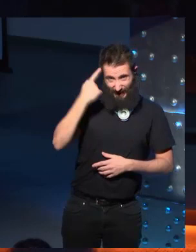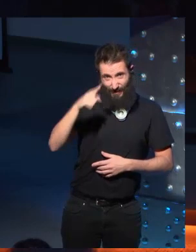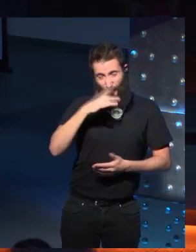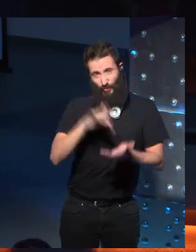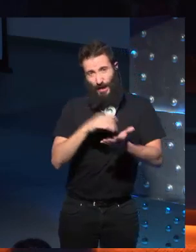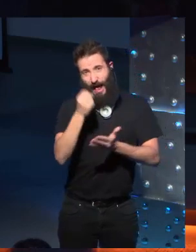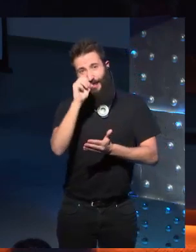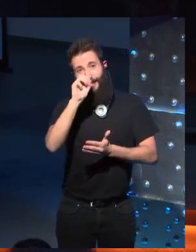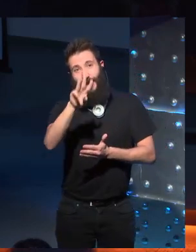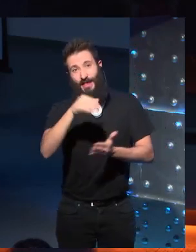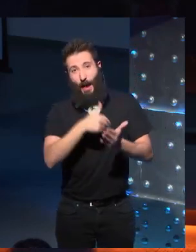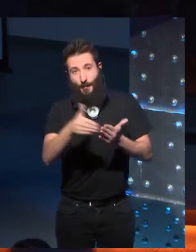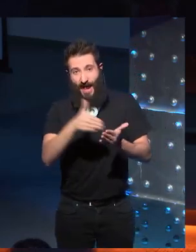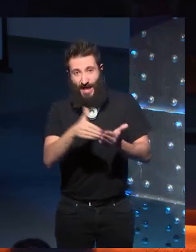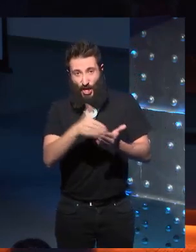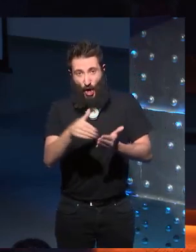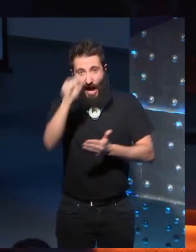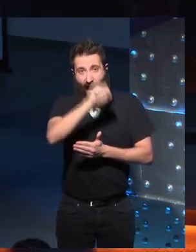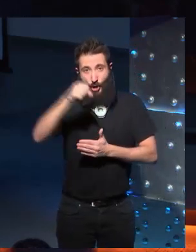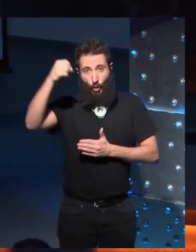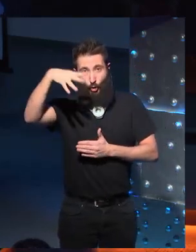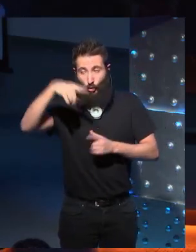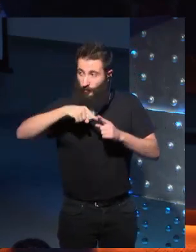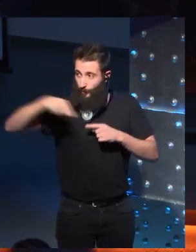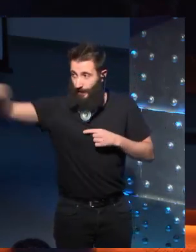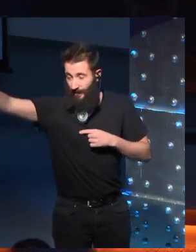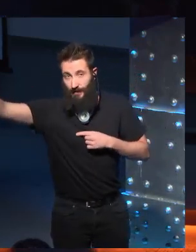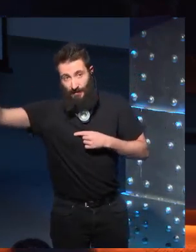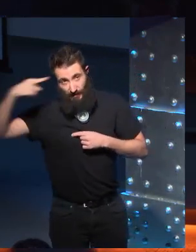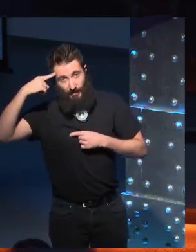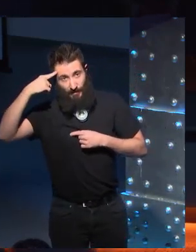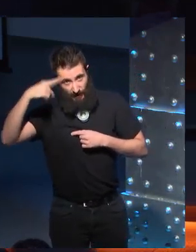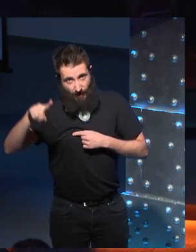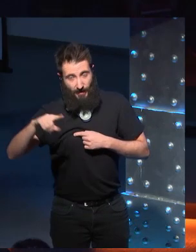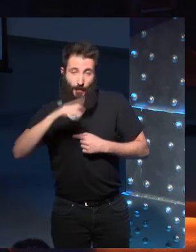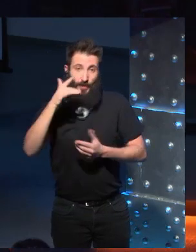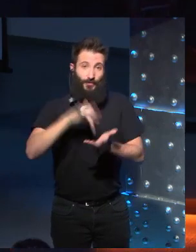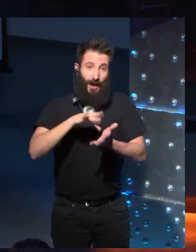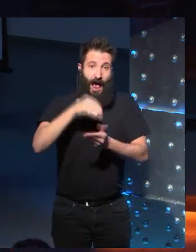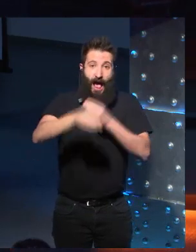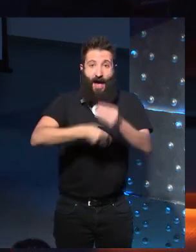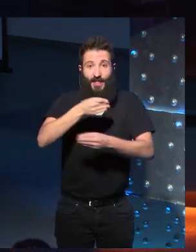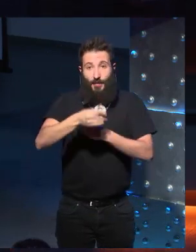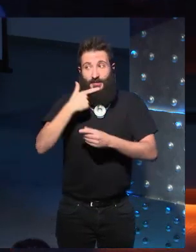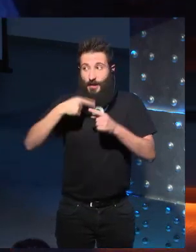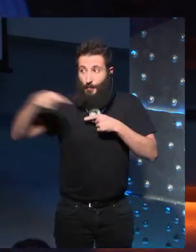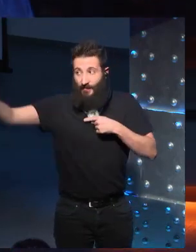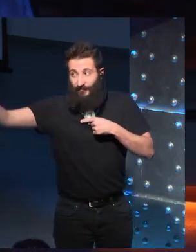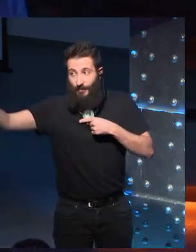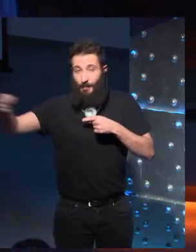years big in one direction. So if you draw a sphere, that's 26 million light years from one side to the